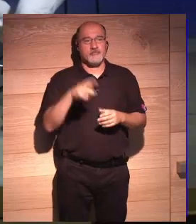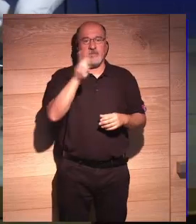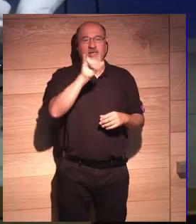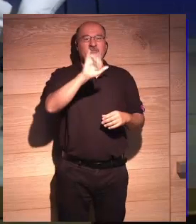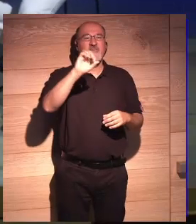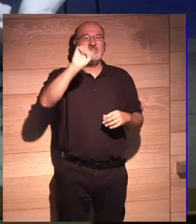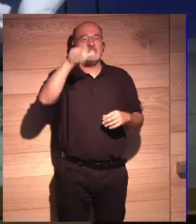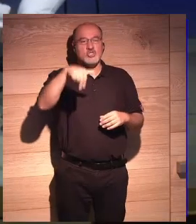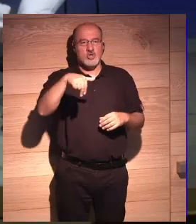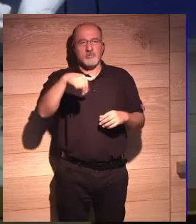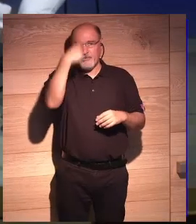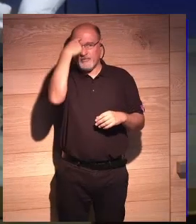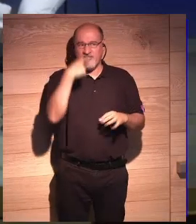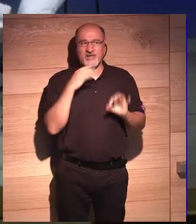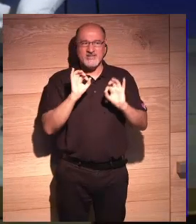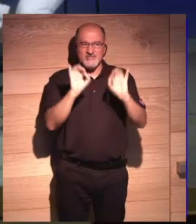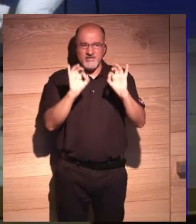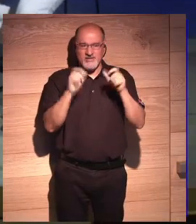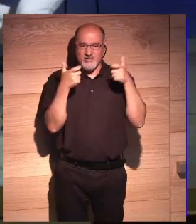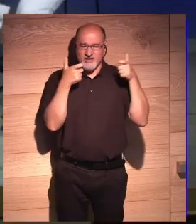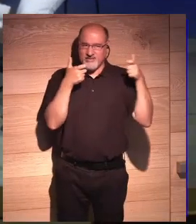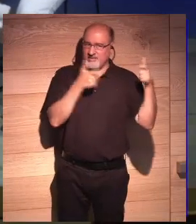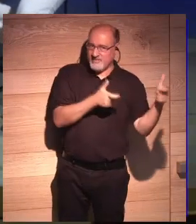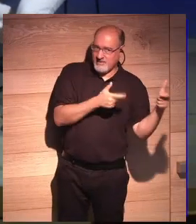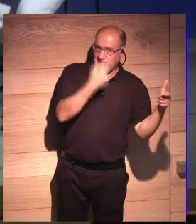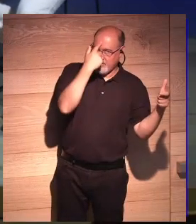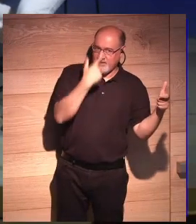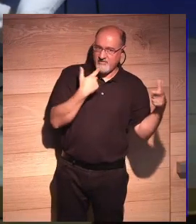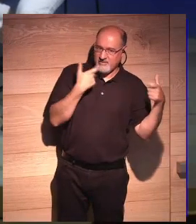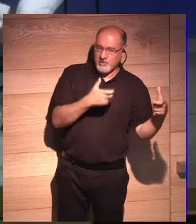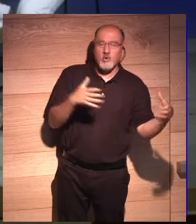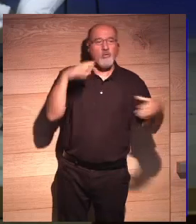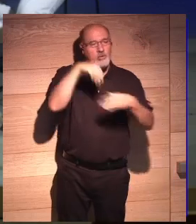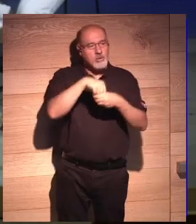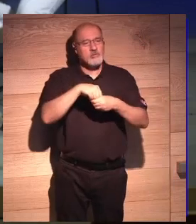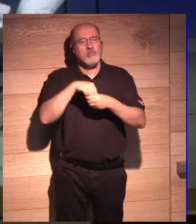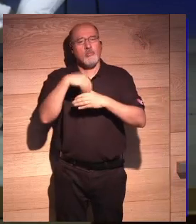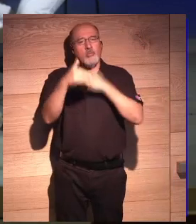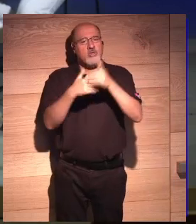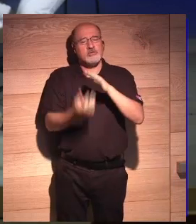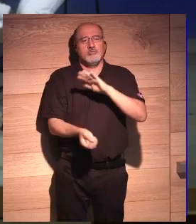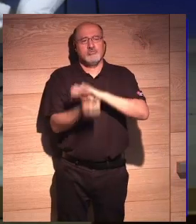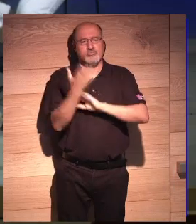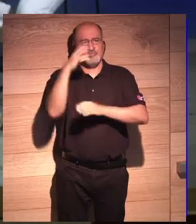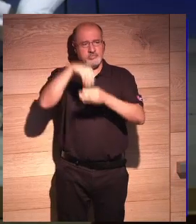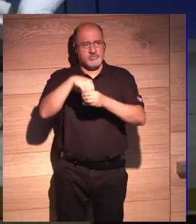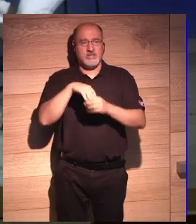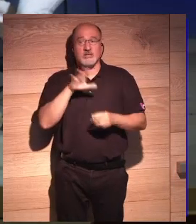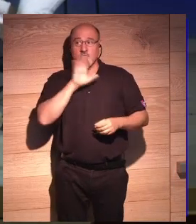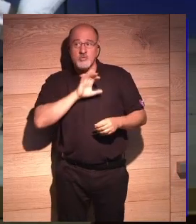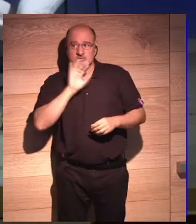and defined. At Vision, do you have any specific profile in terms of specialty? Is it a shared